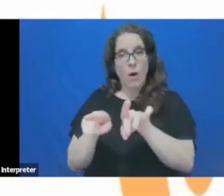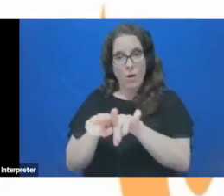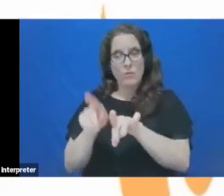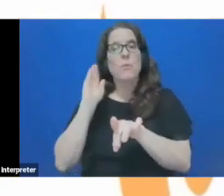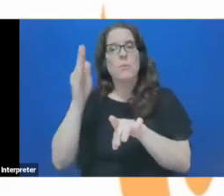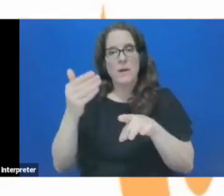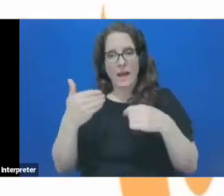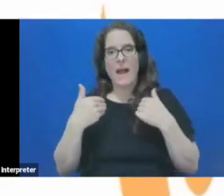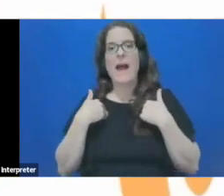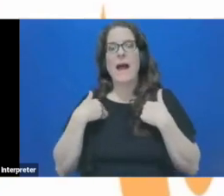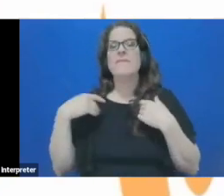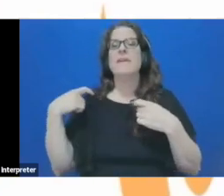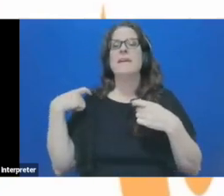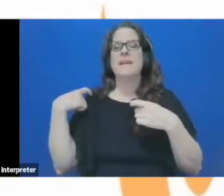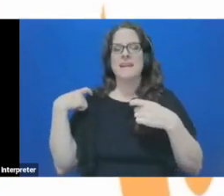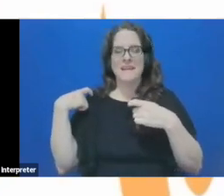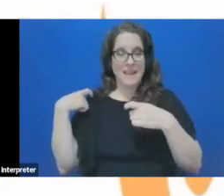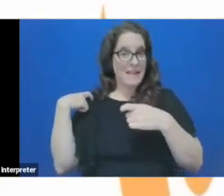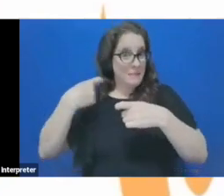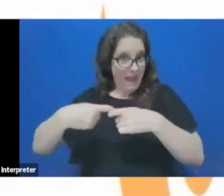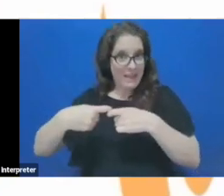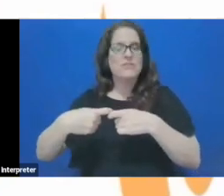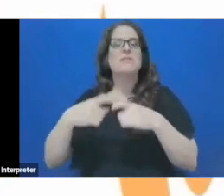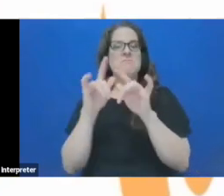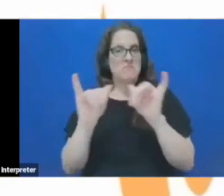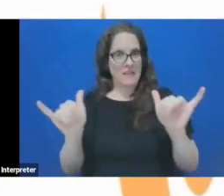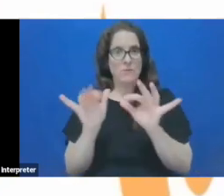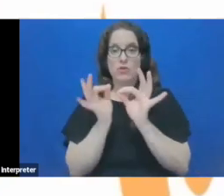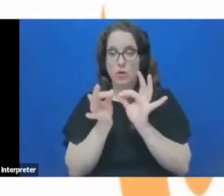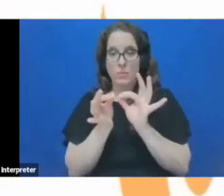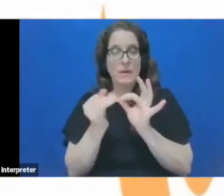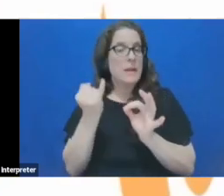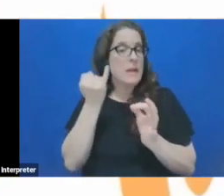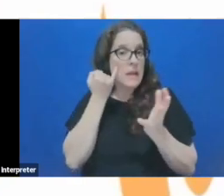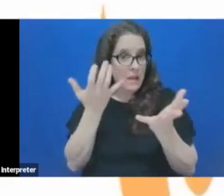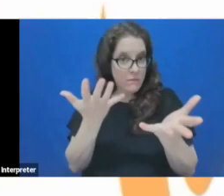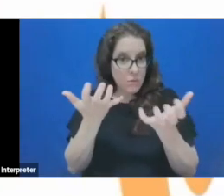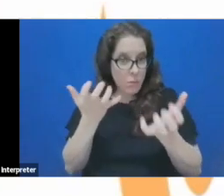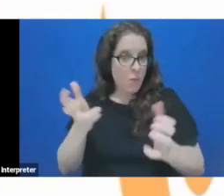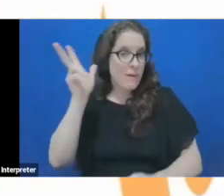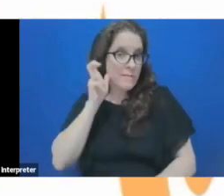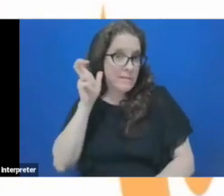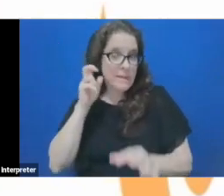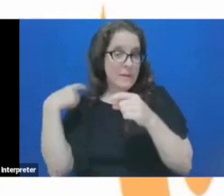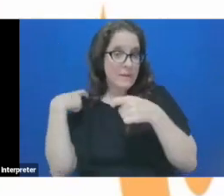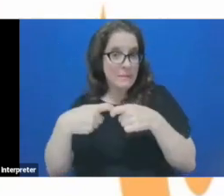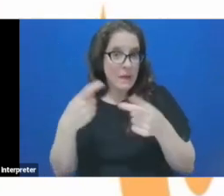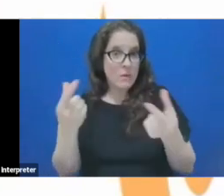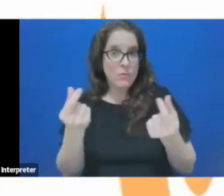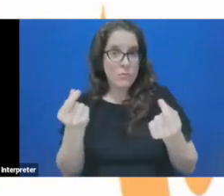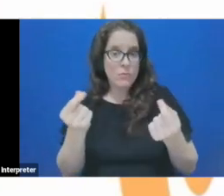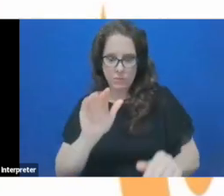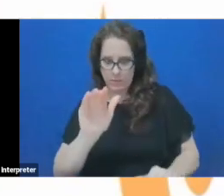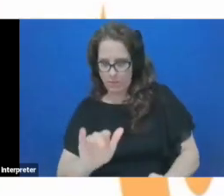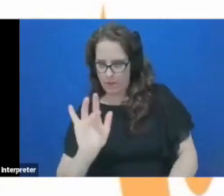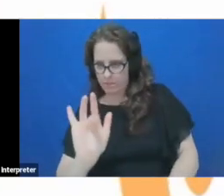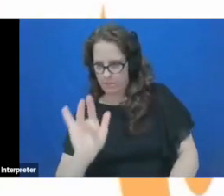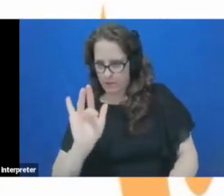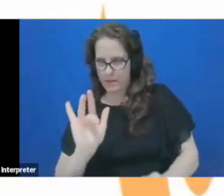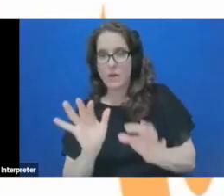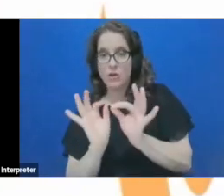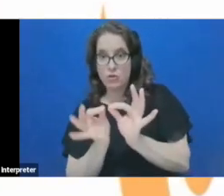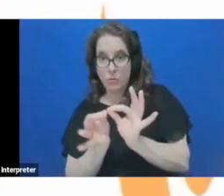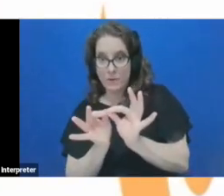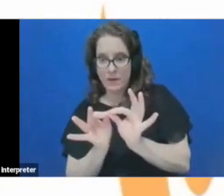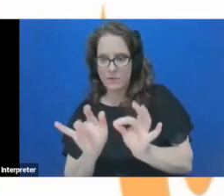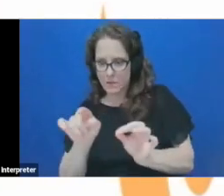Spanish simultaneous interpretation. To access the channel in Spanish, click Interpretation in the meeting controls and select